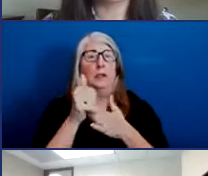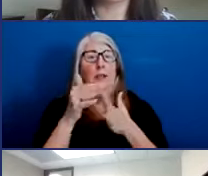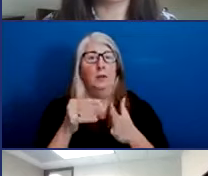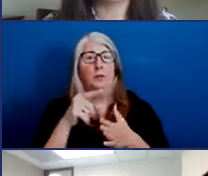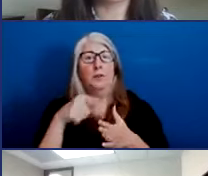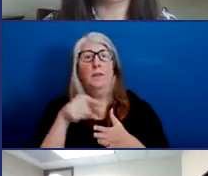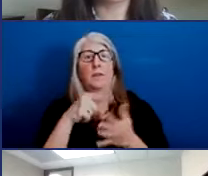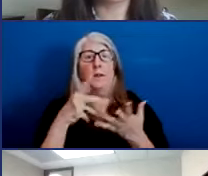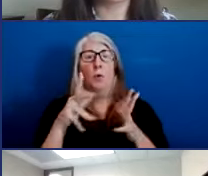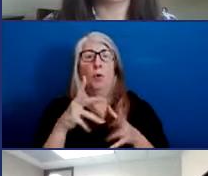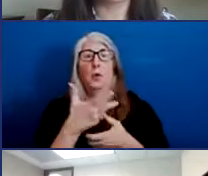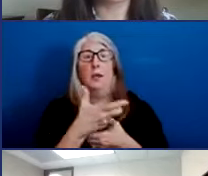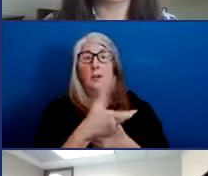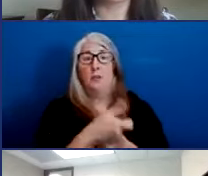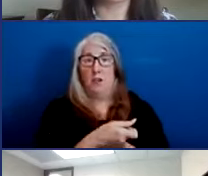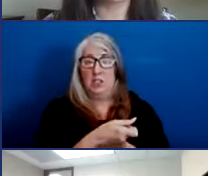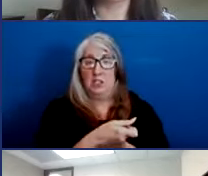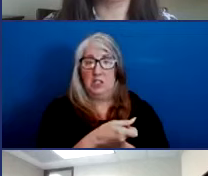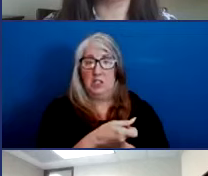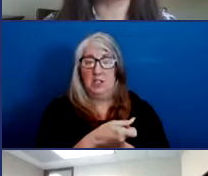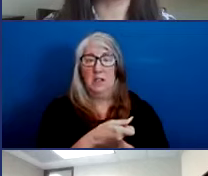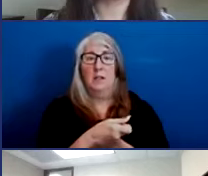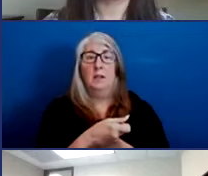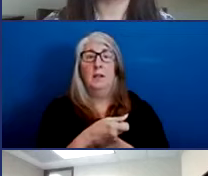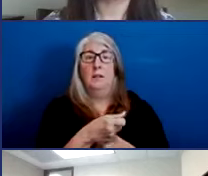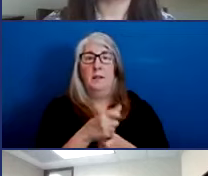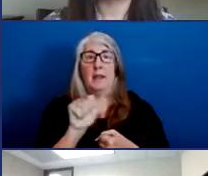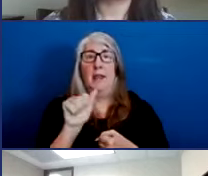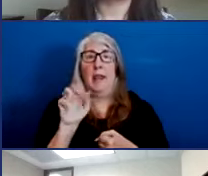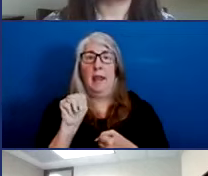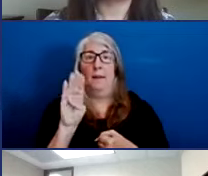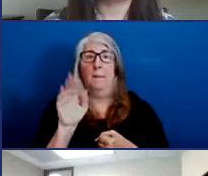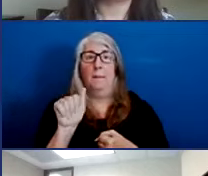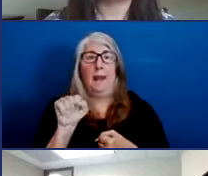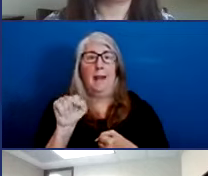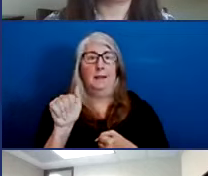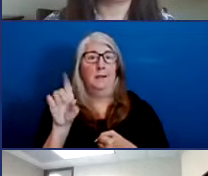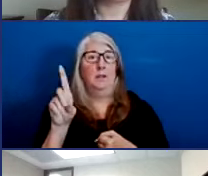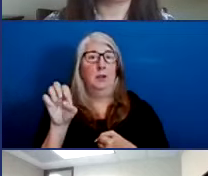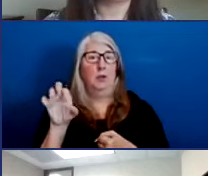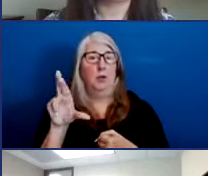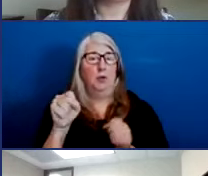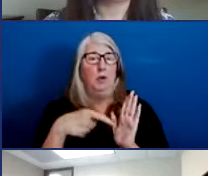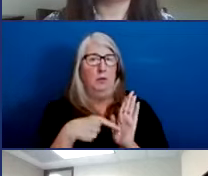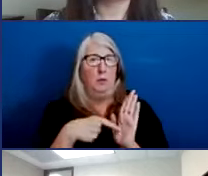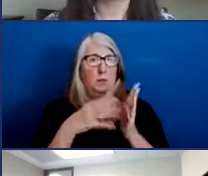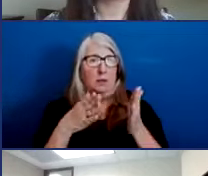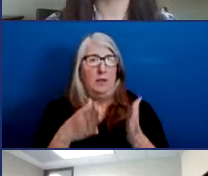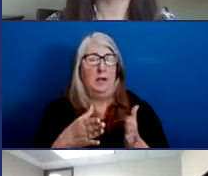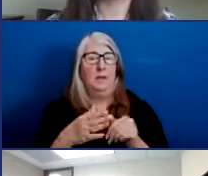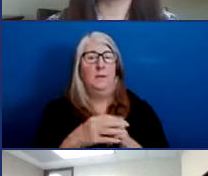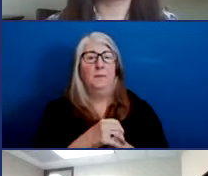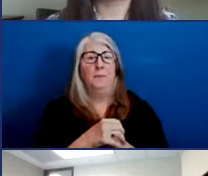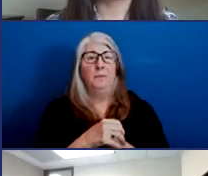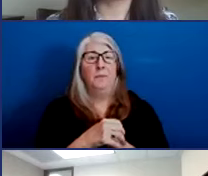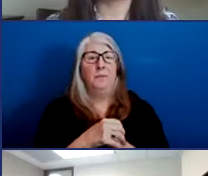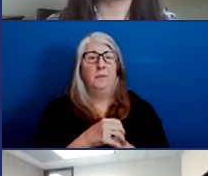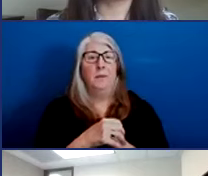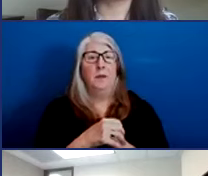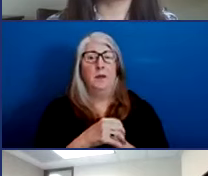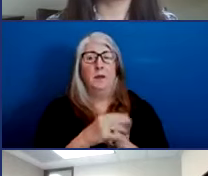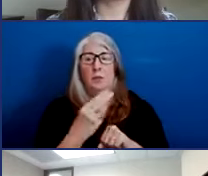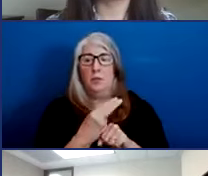trust as ambassadors, and not even including HICPOP in those meetings, but just